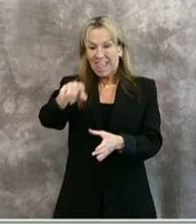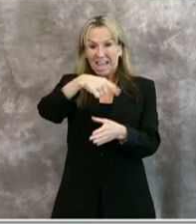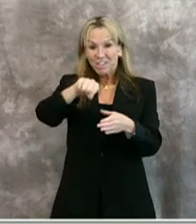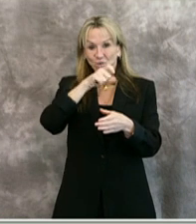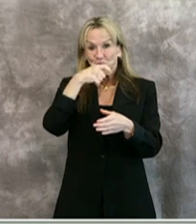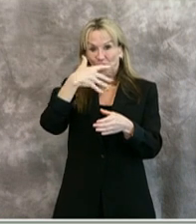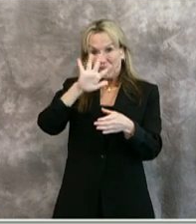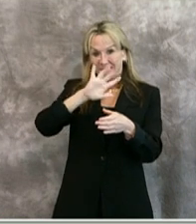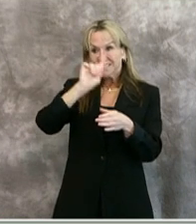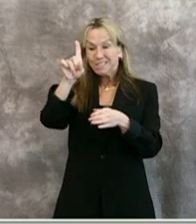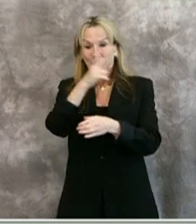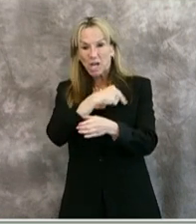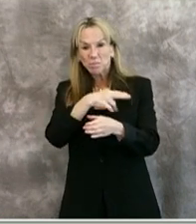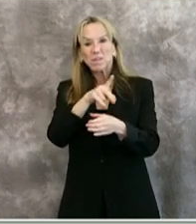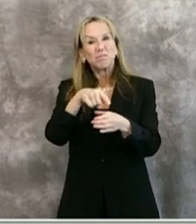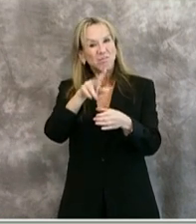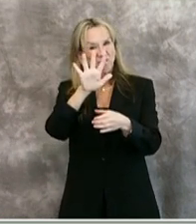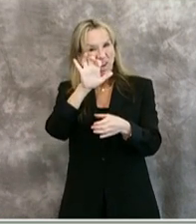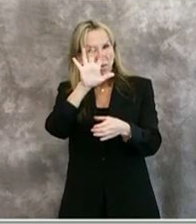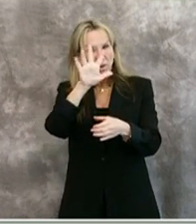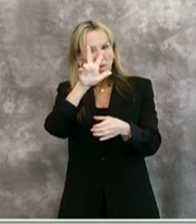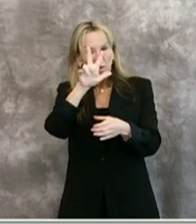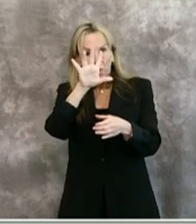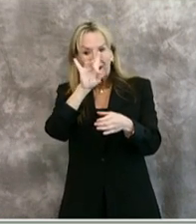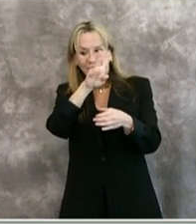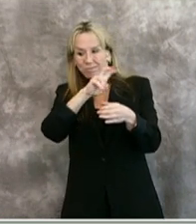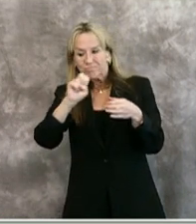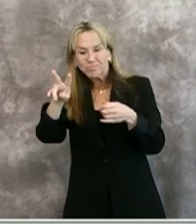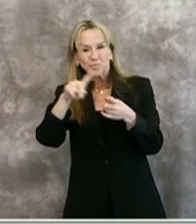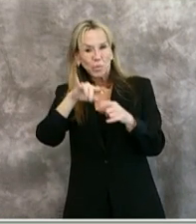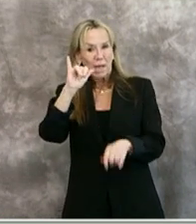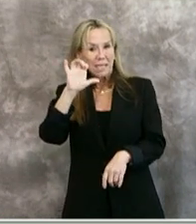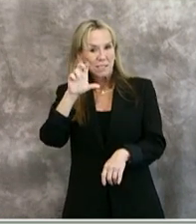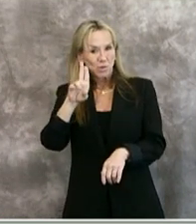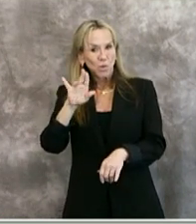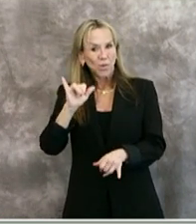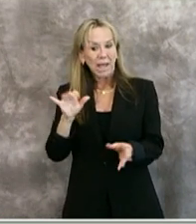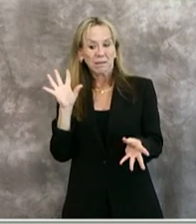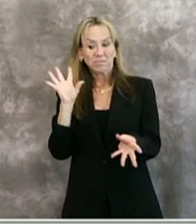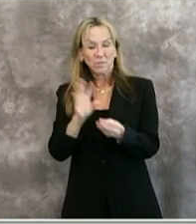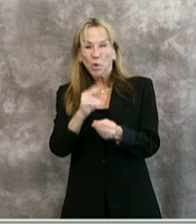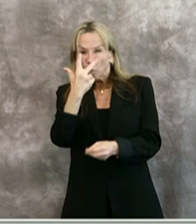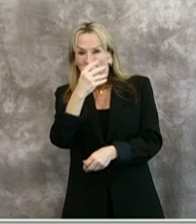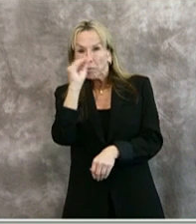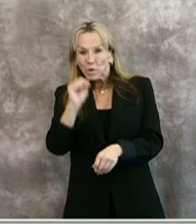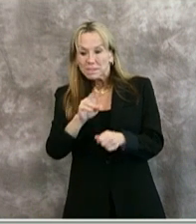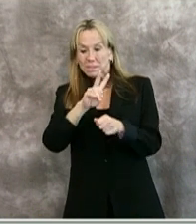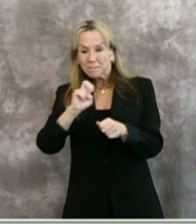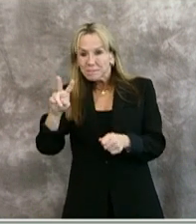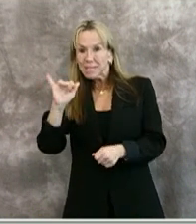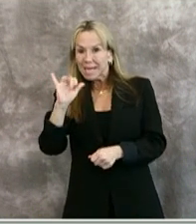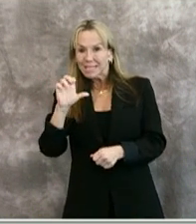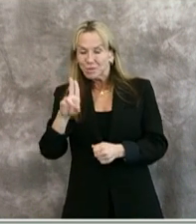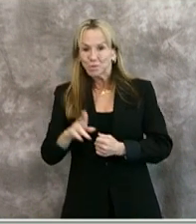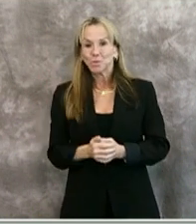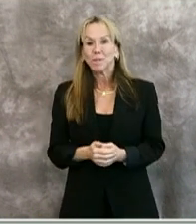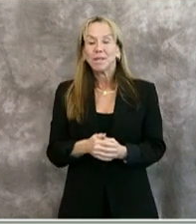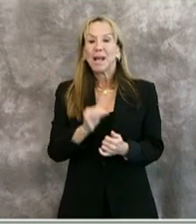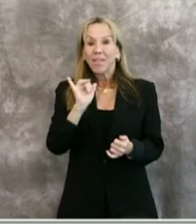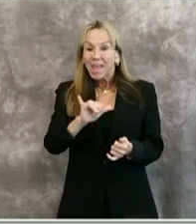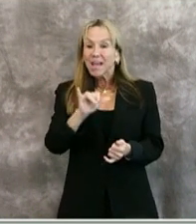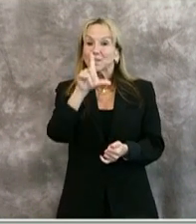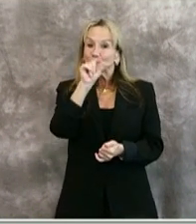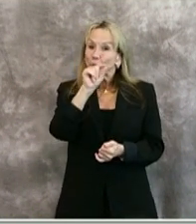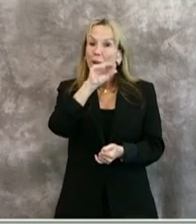have been admitted to the ICU, and this is 3% of the total number of cases and 20% of the